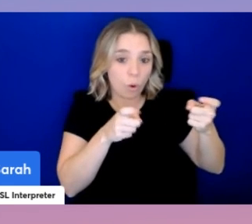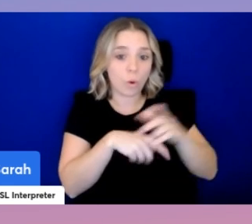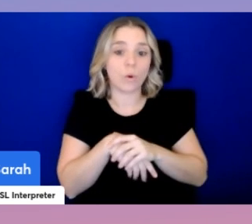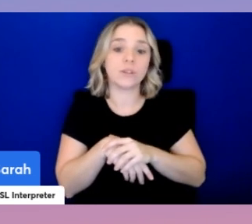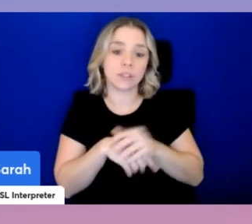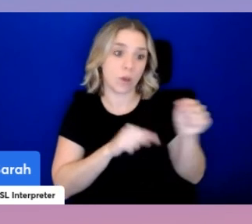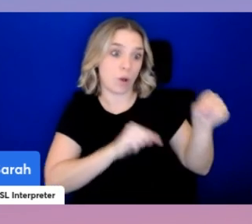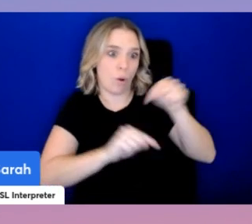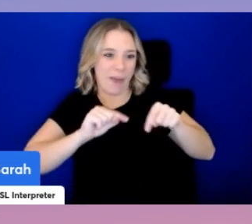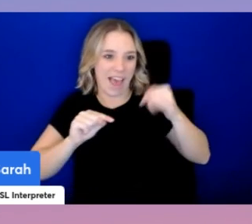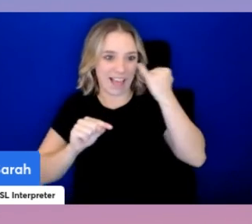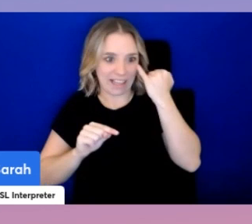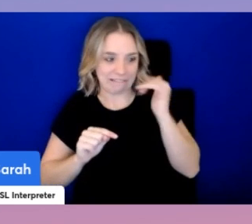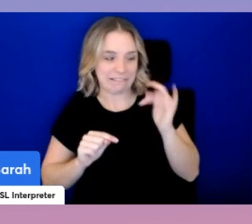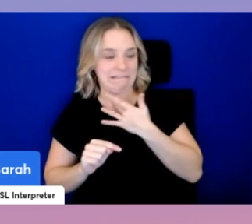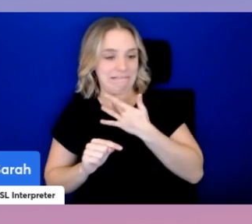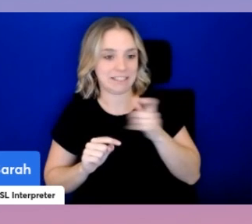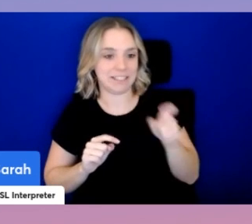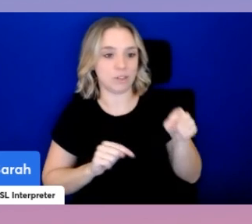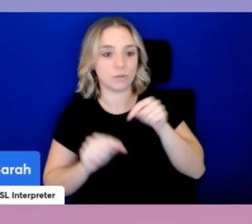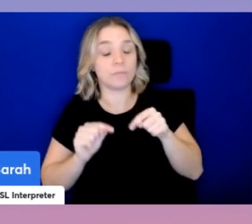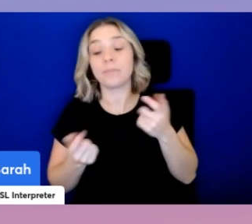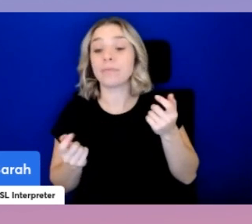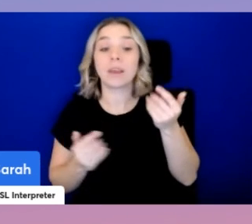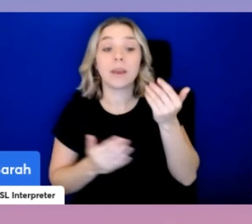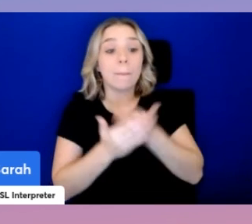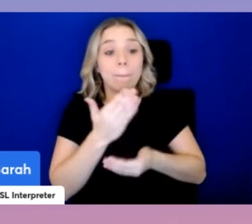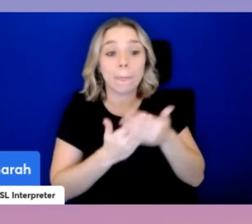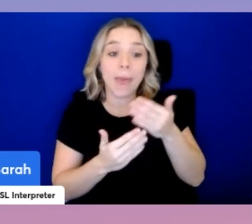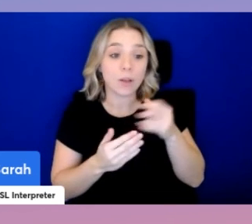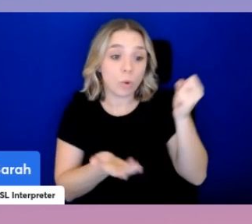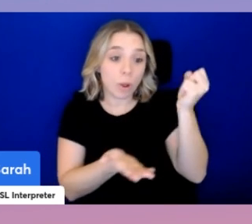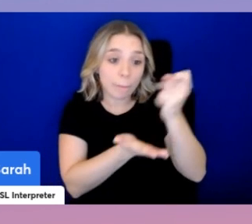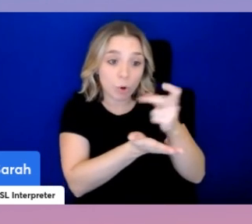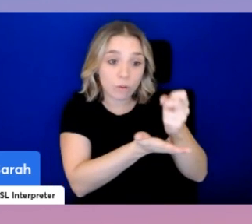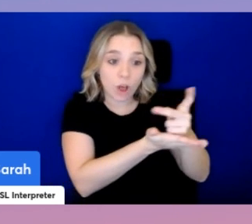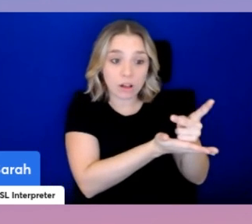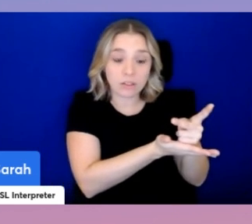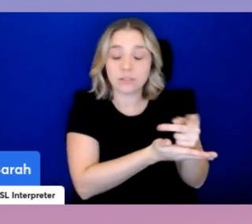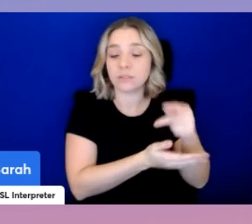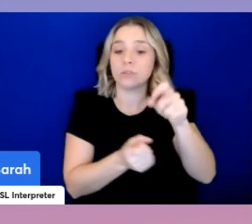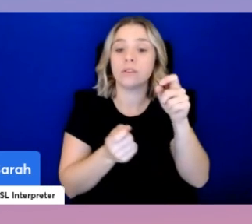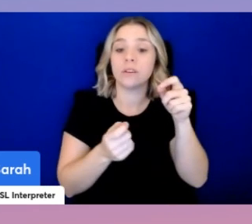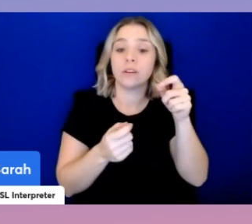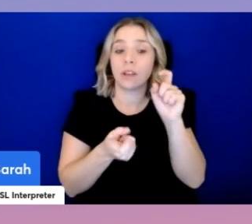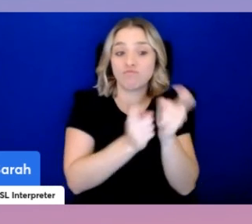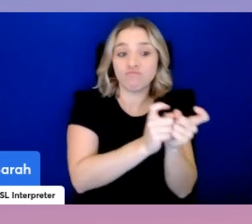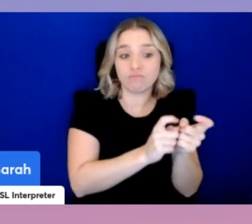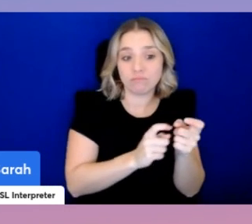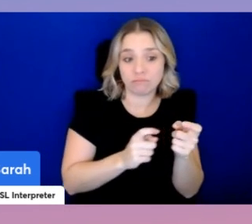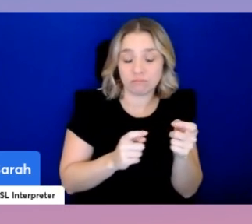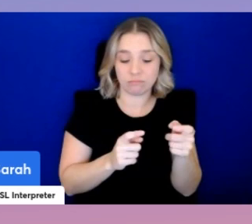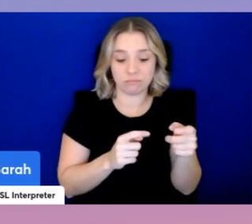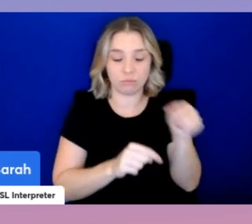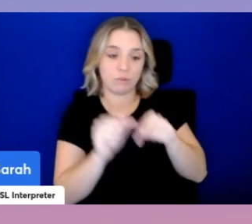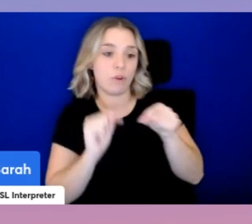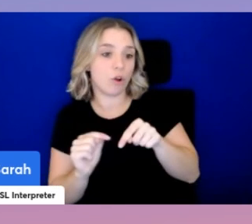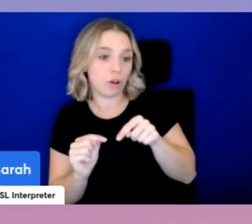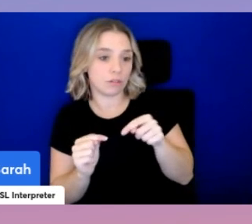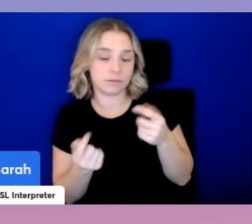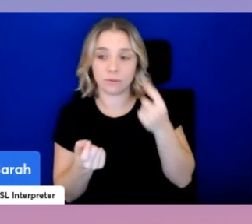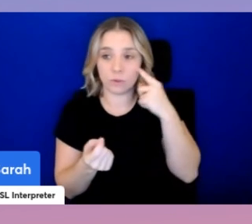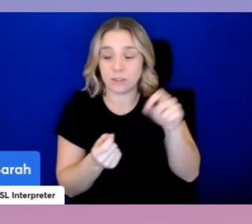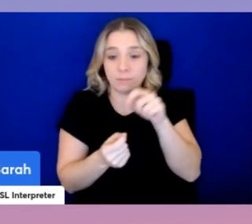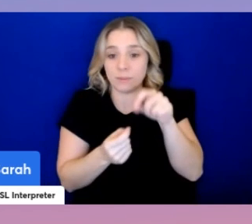needed. You can also have manual approvals and gates, as we saw again, before changes are applied to production or to a specific environment for that matter.